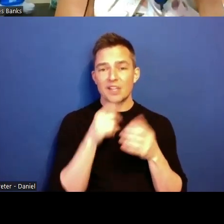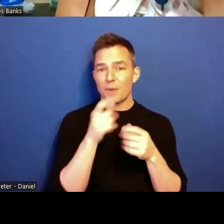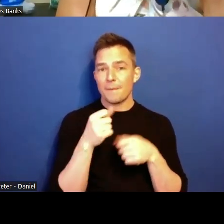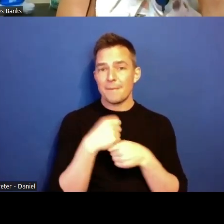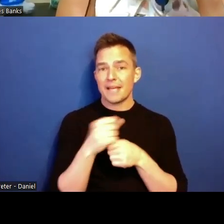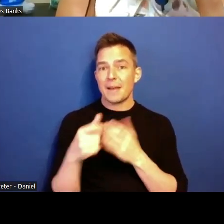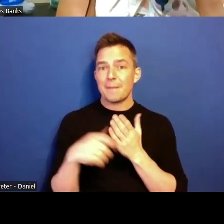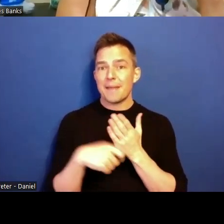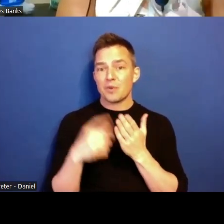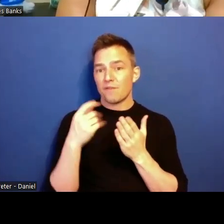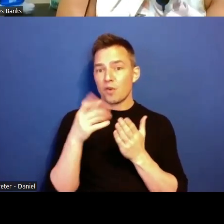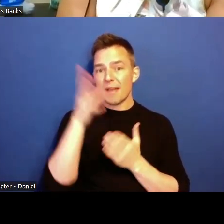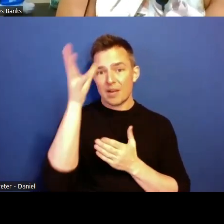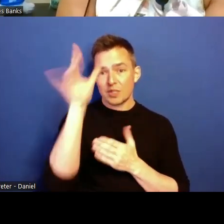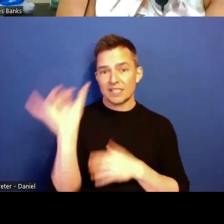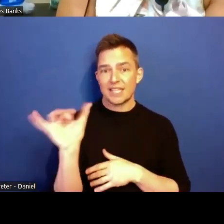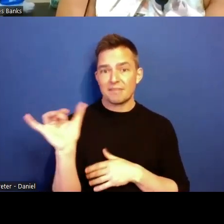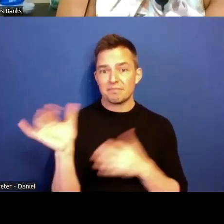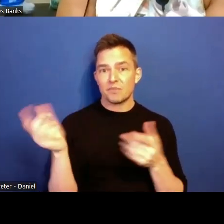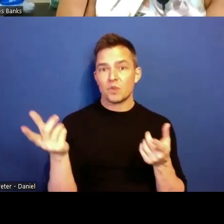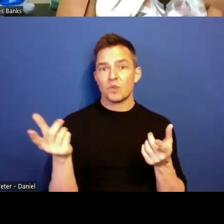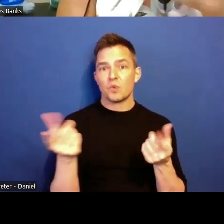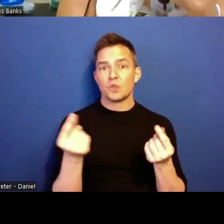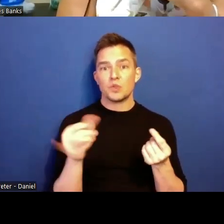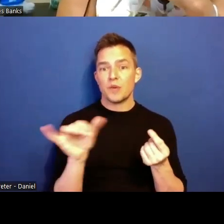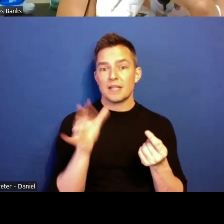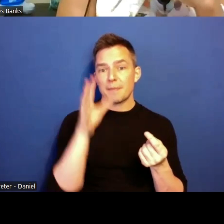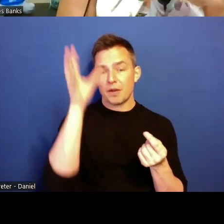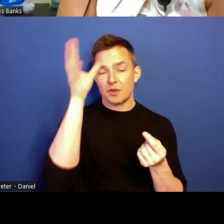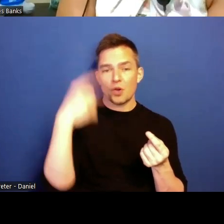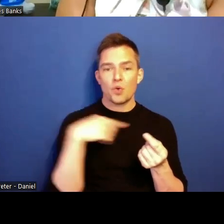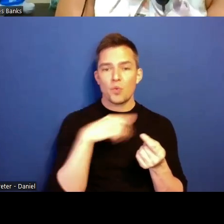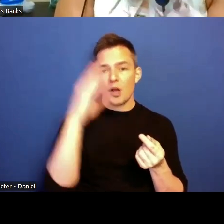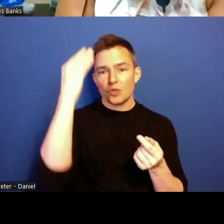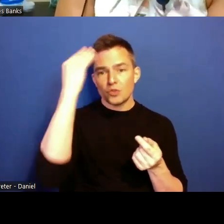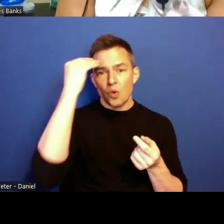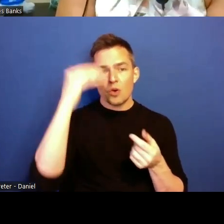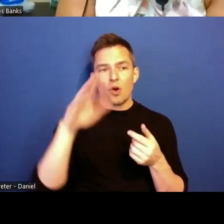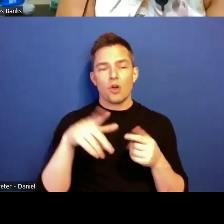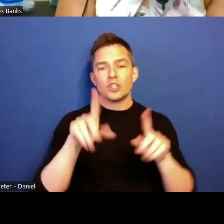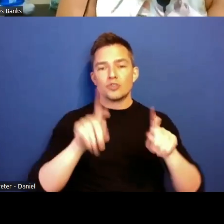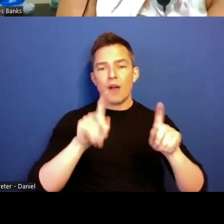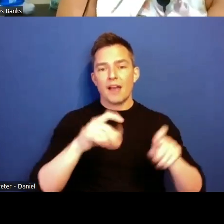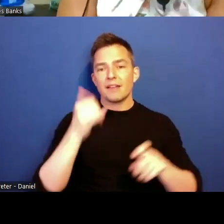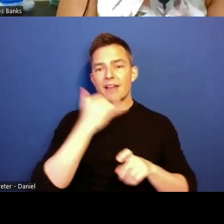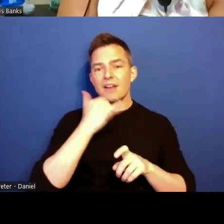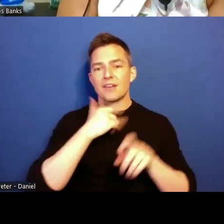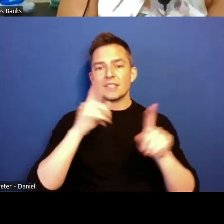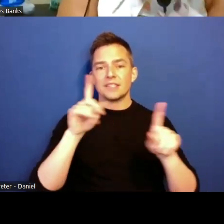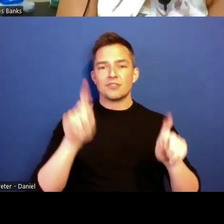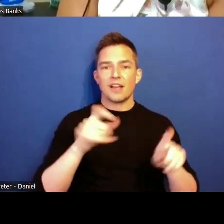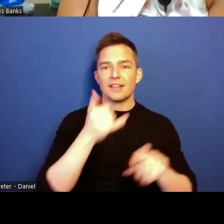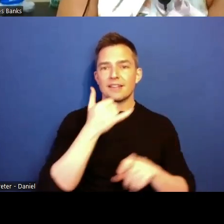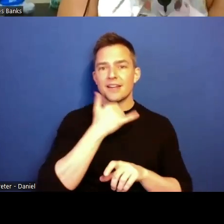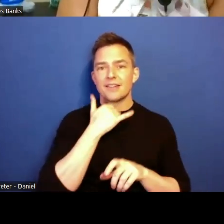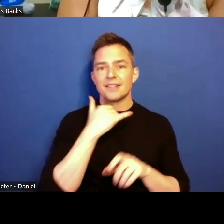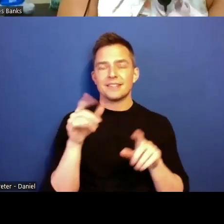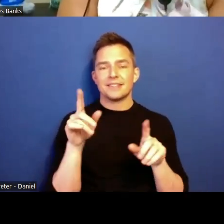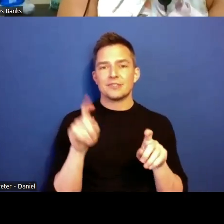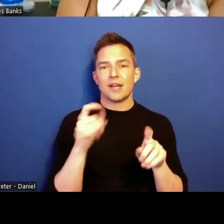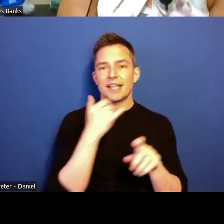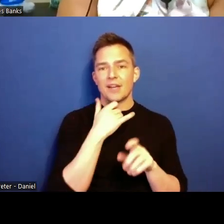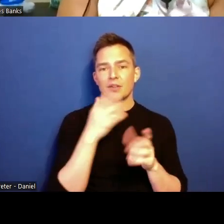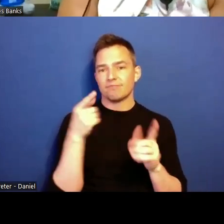for parents, what to do as a parent. We all know it's all trial and error. Let's keep it real. It's all trial and